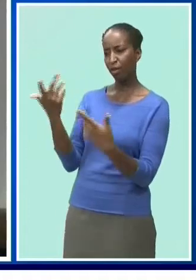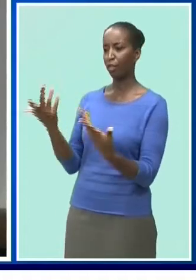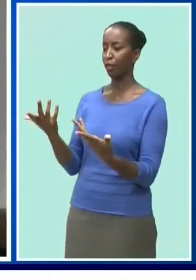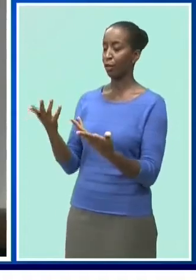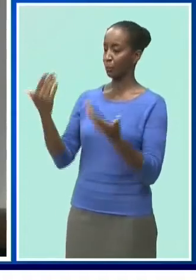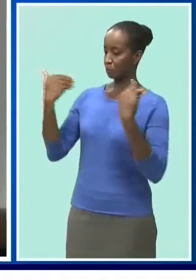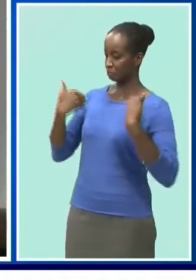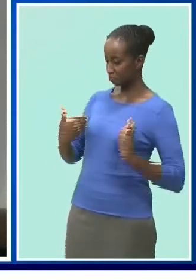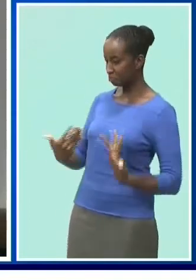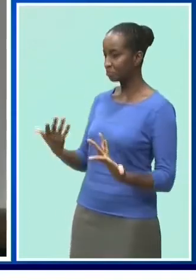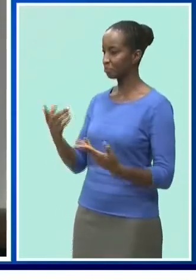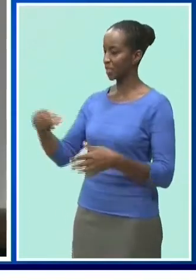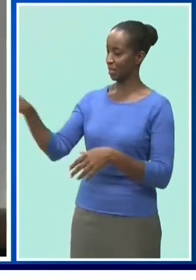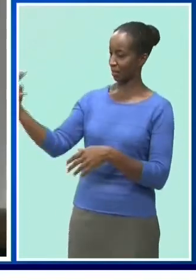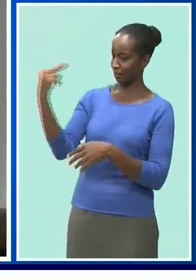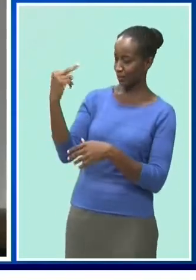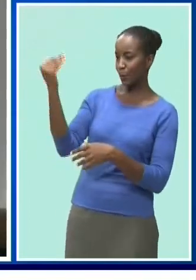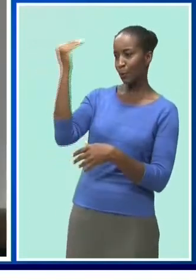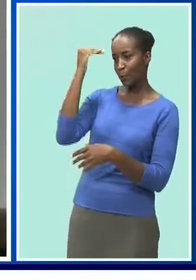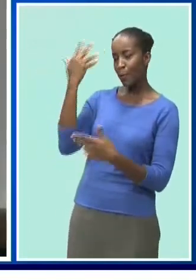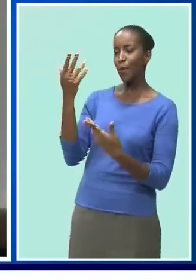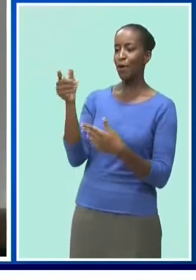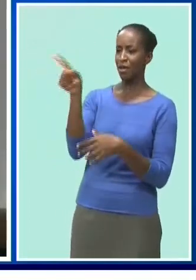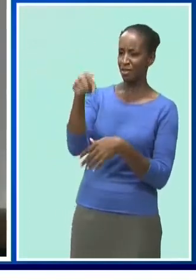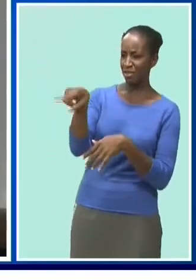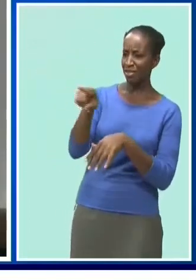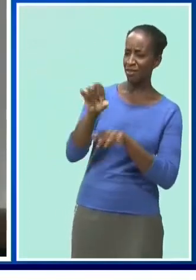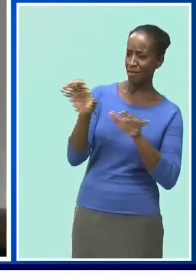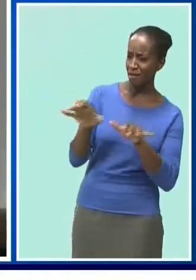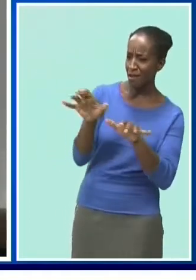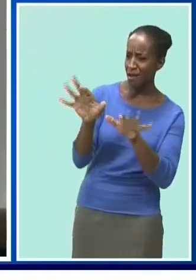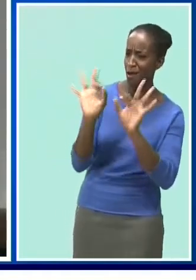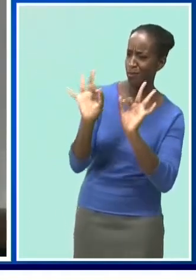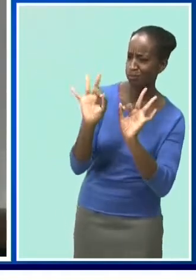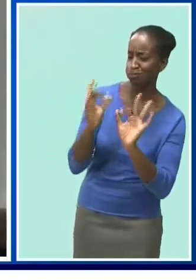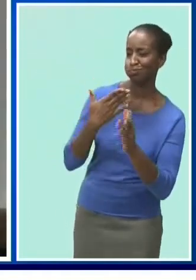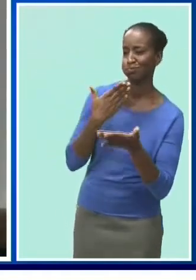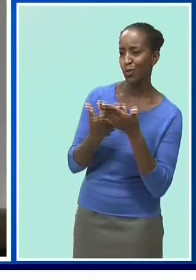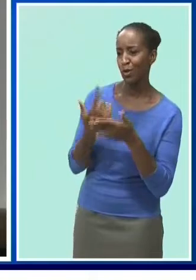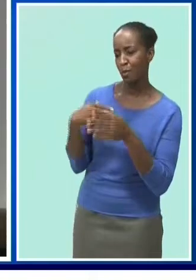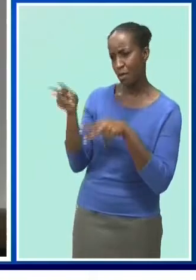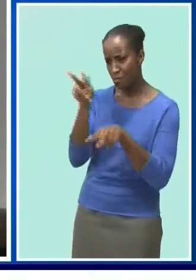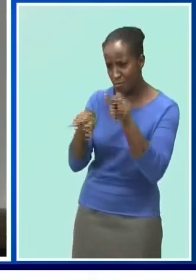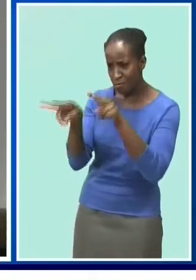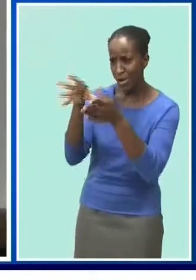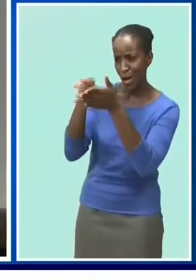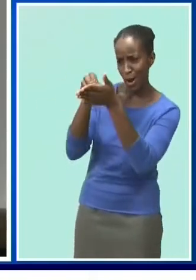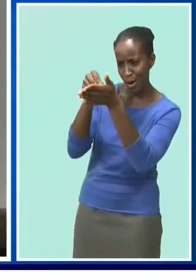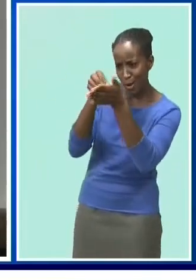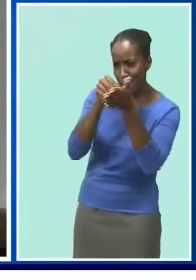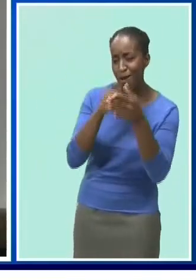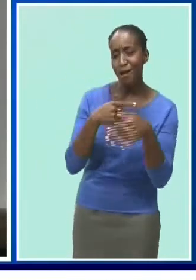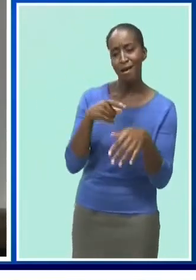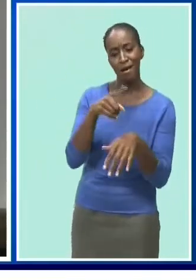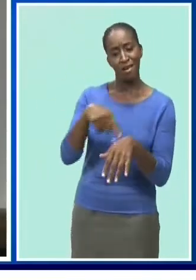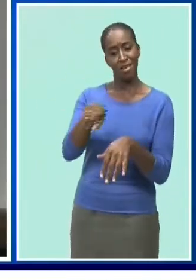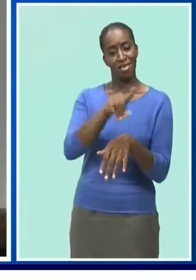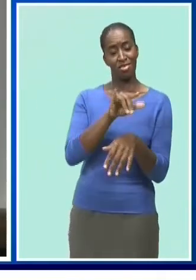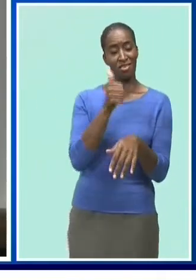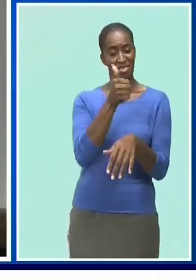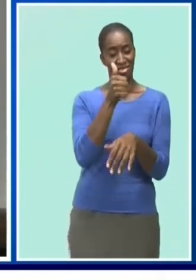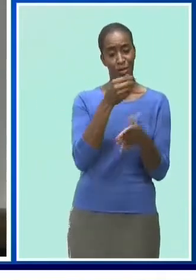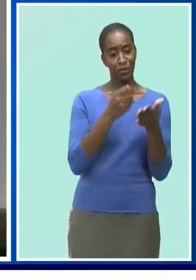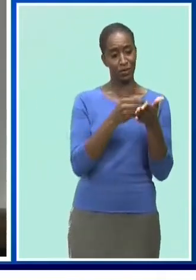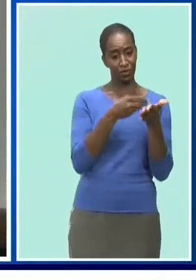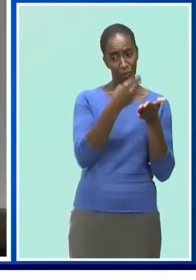best practices and learn, So I applaud those persons, I really do. As a creative yourself, in terms of your